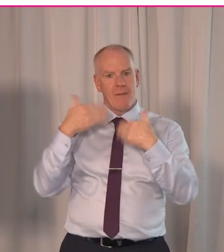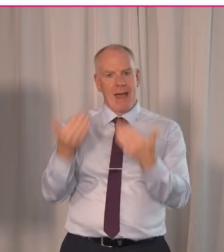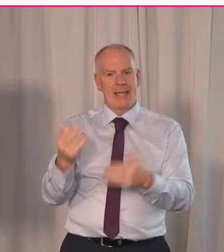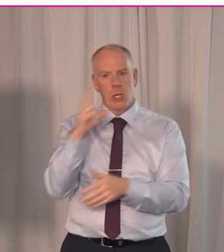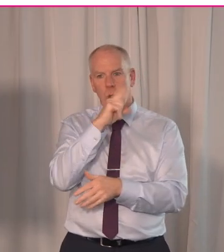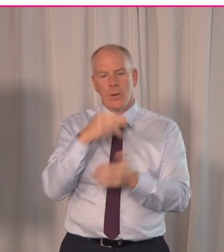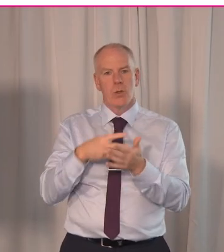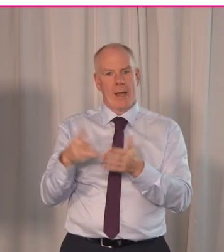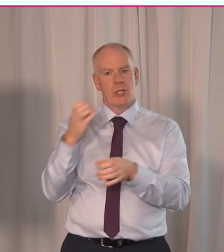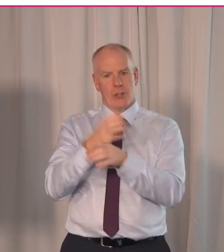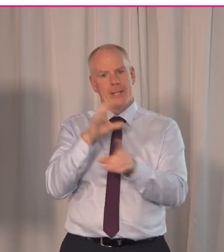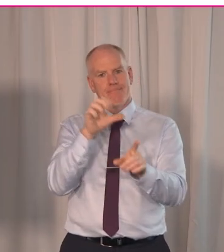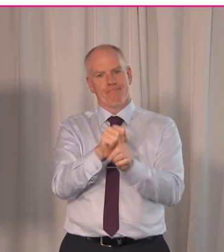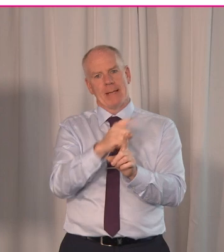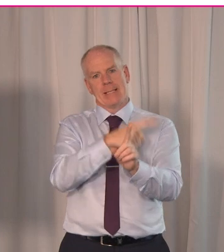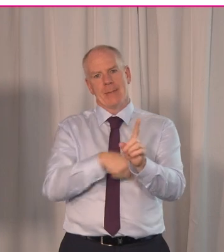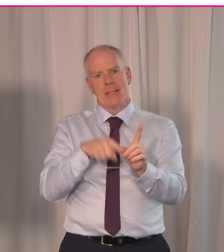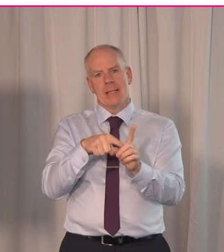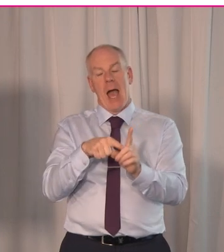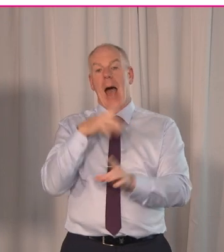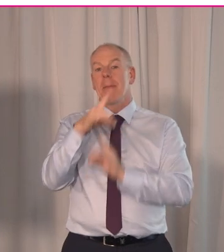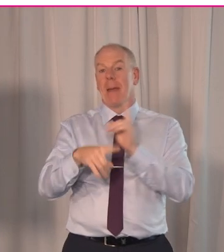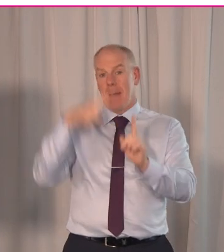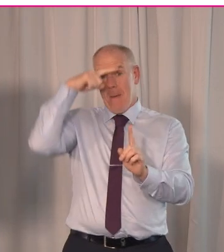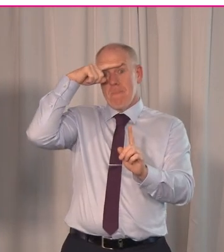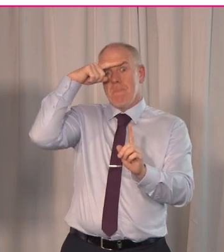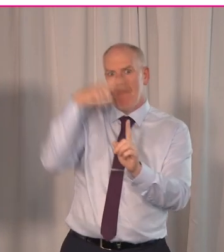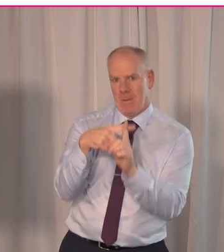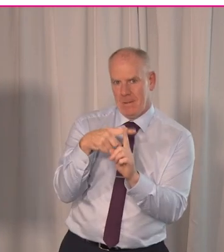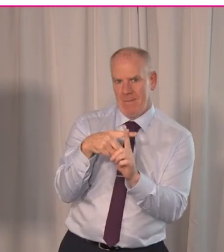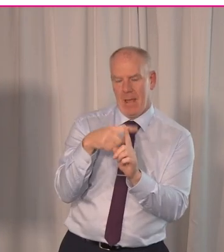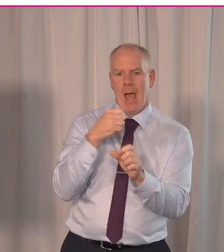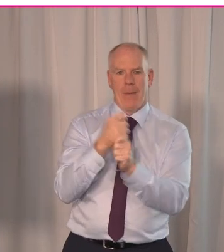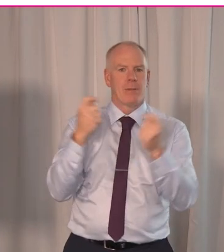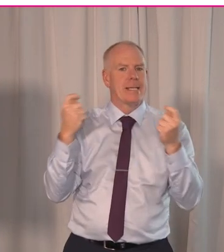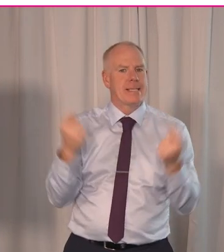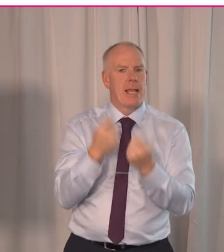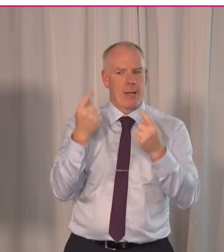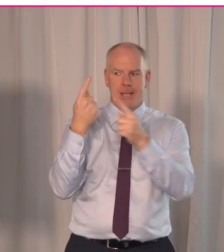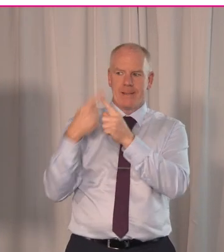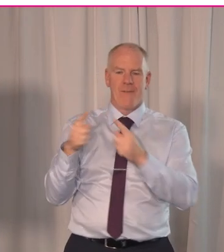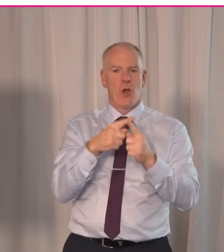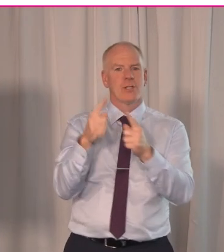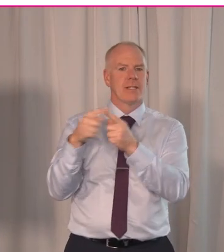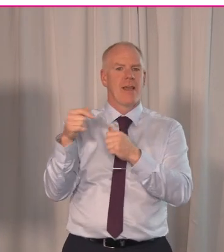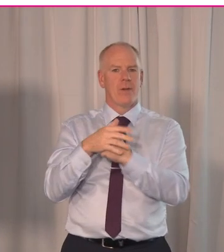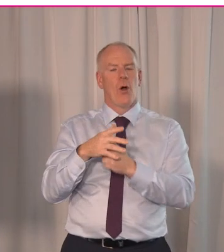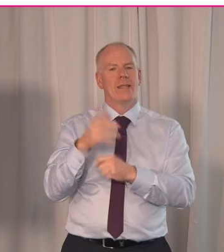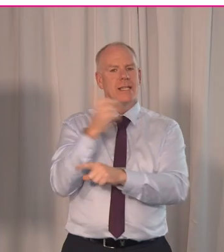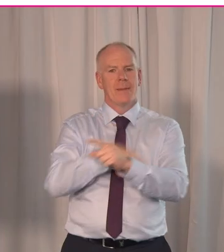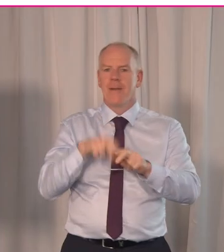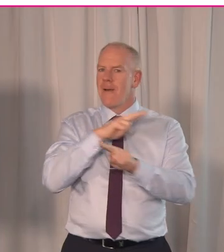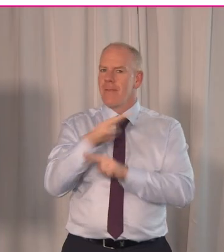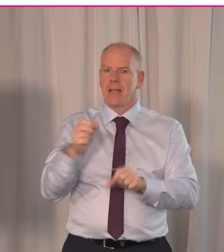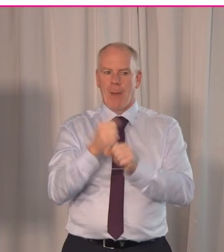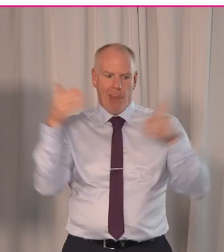has a disability, and make that the first positive moment of celebrating the diversity of disability, rather than all of the negative